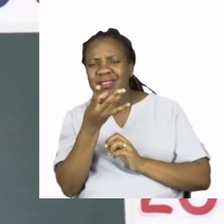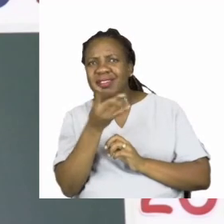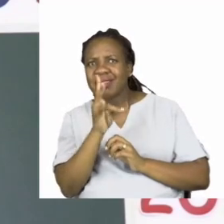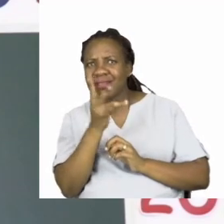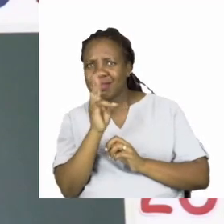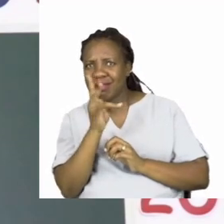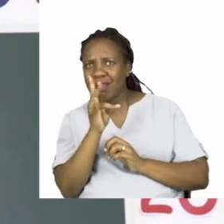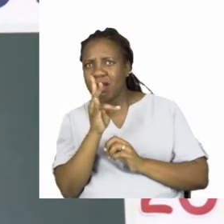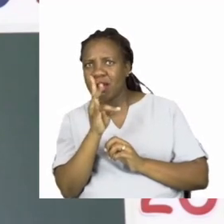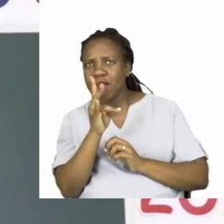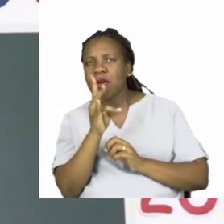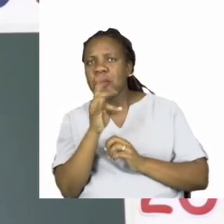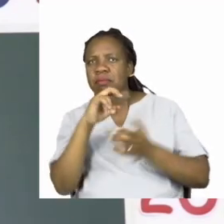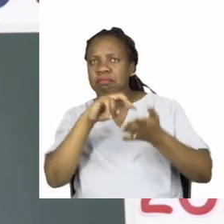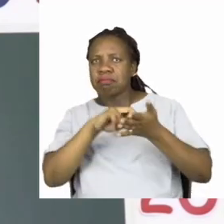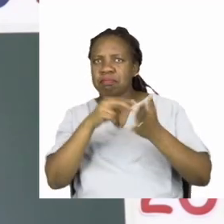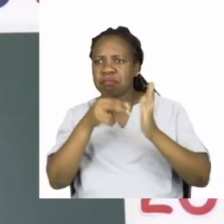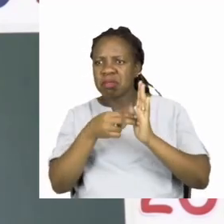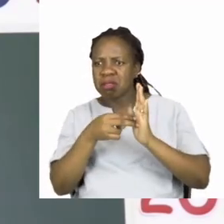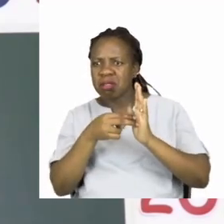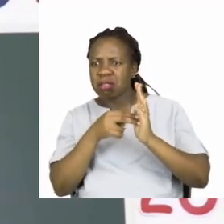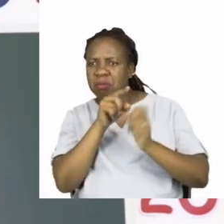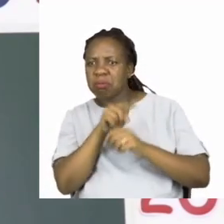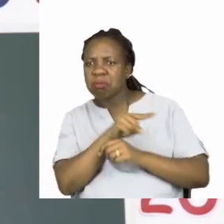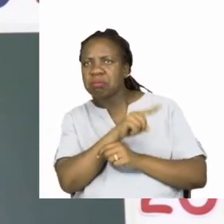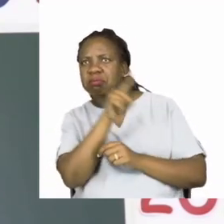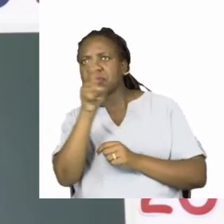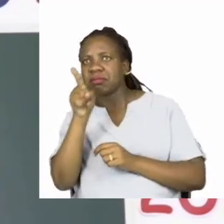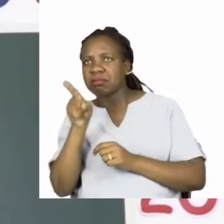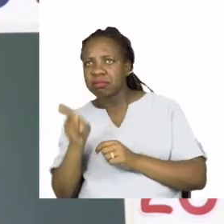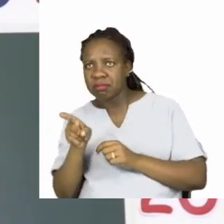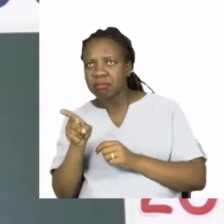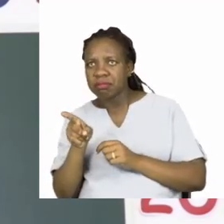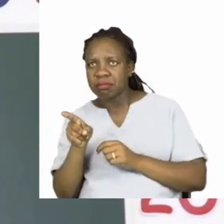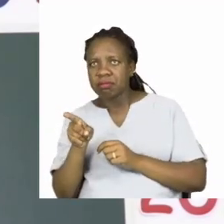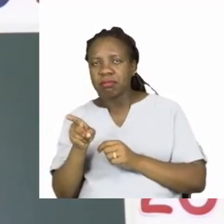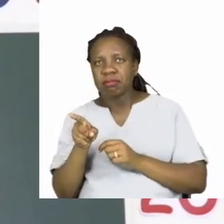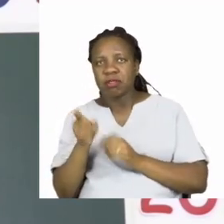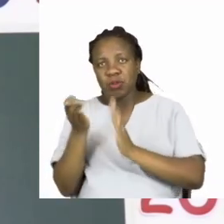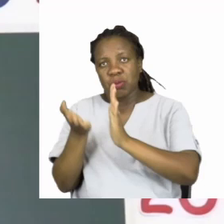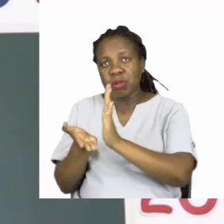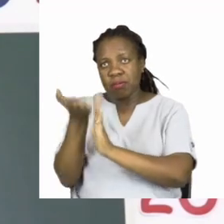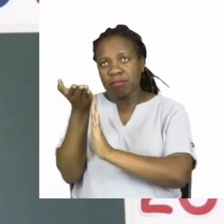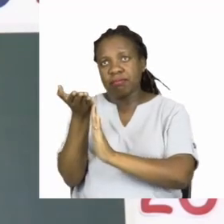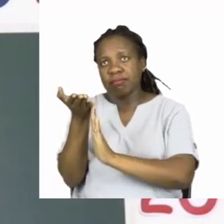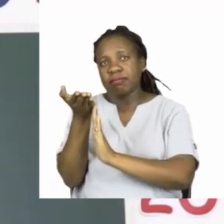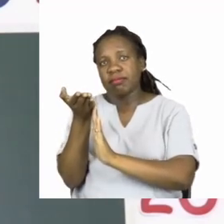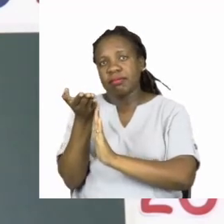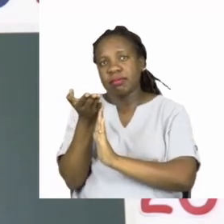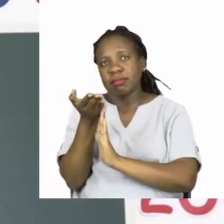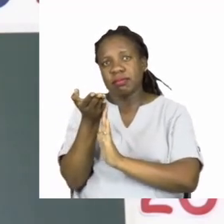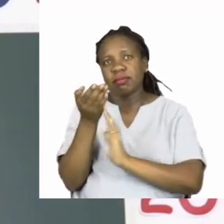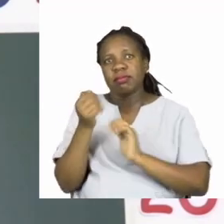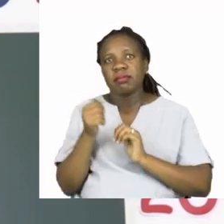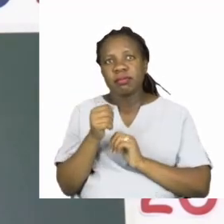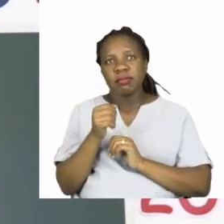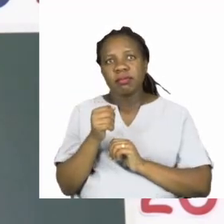under rounding up to the next tens. So if we are